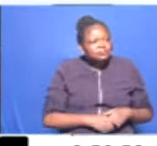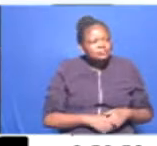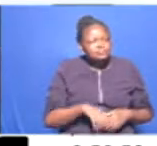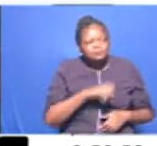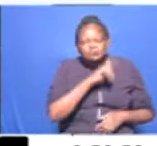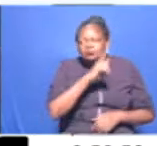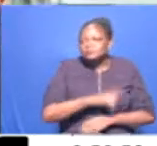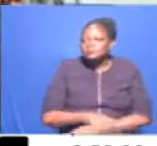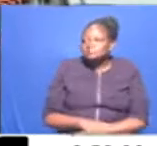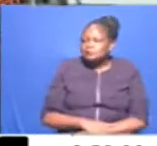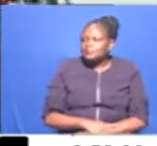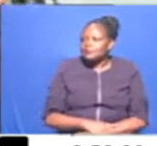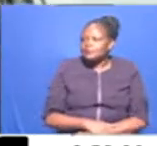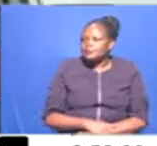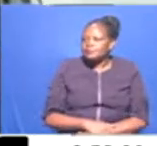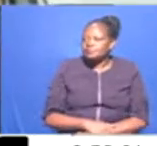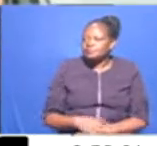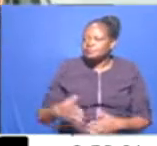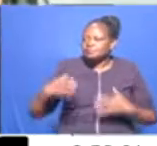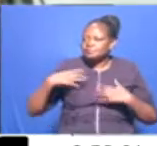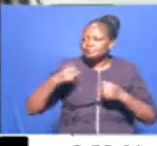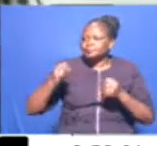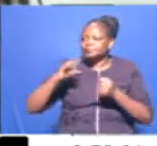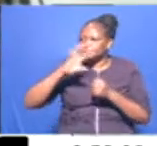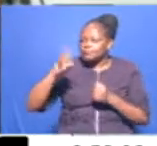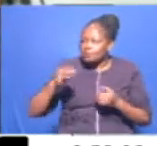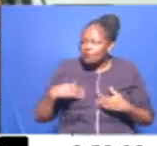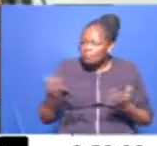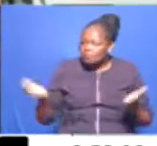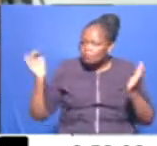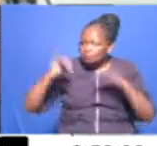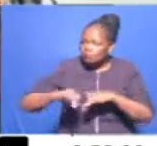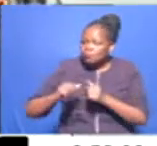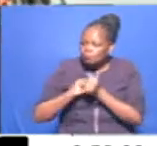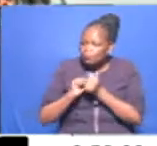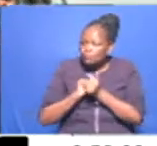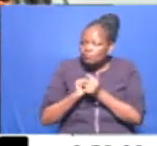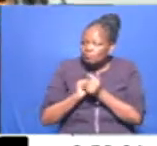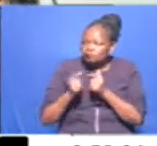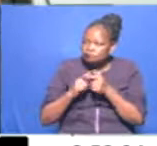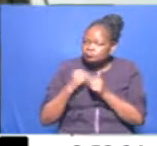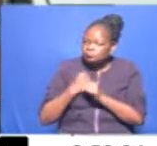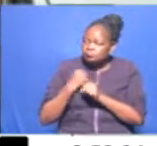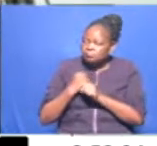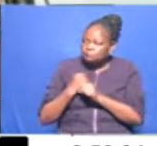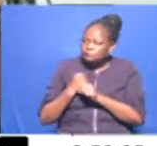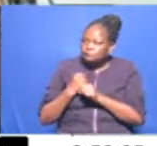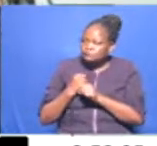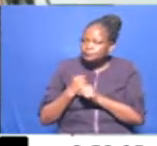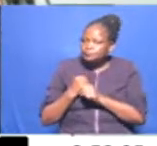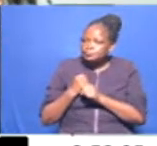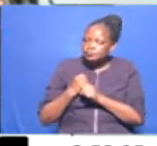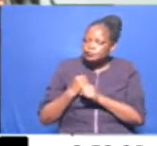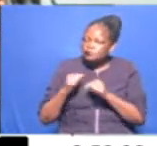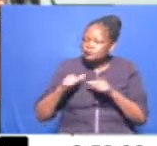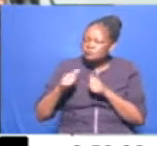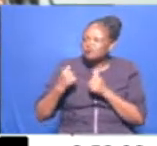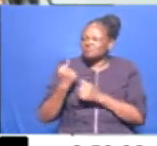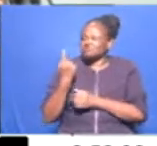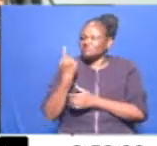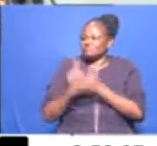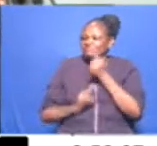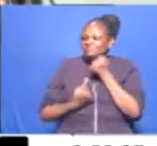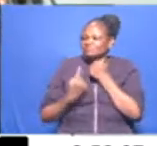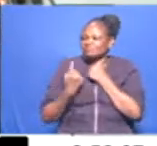right. My Afya Africa, we had a forum on Friday, and we were working around the same theme of loneliness, and